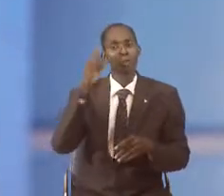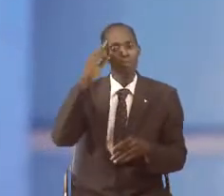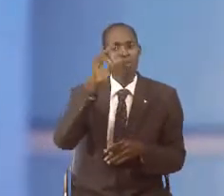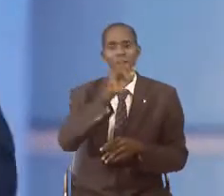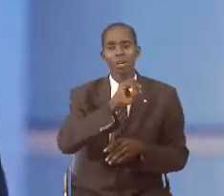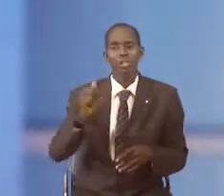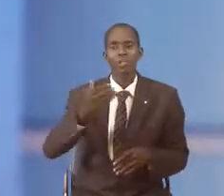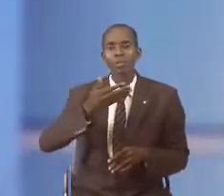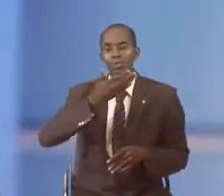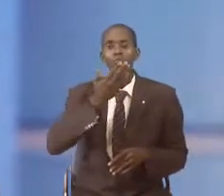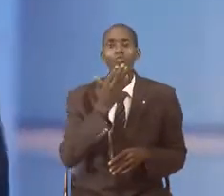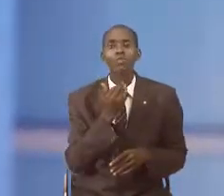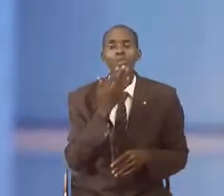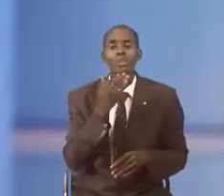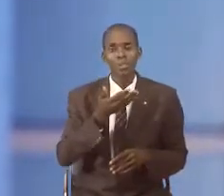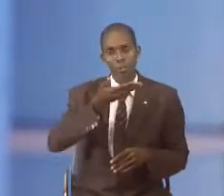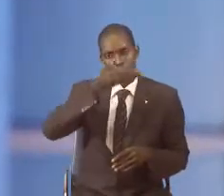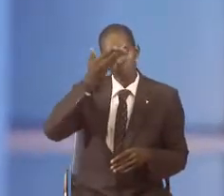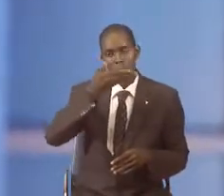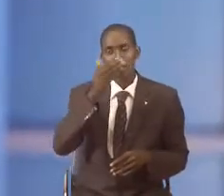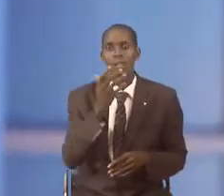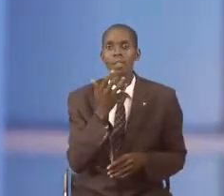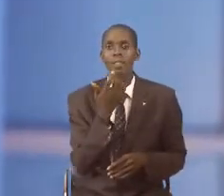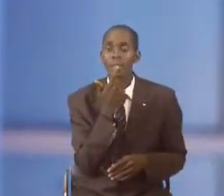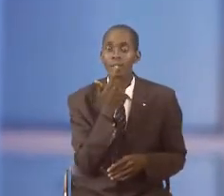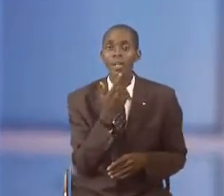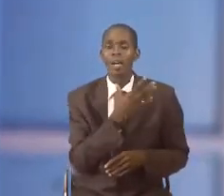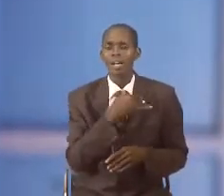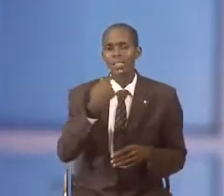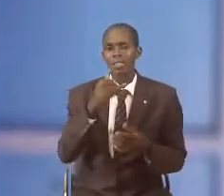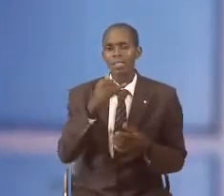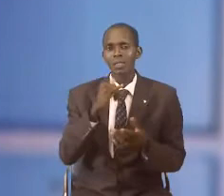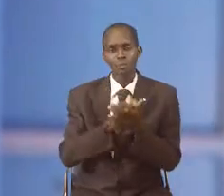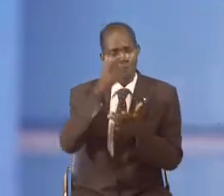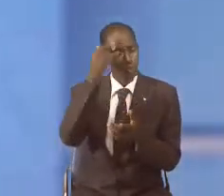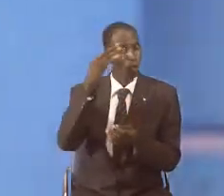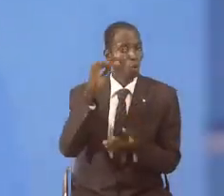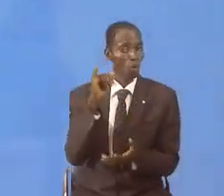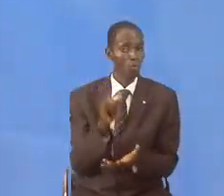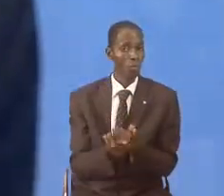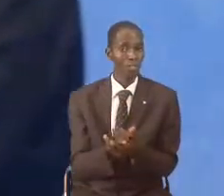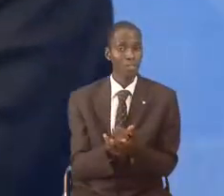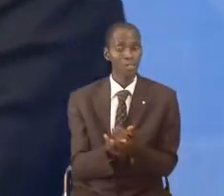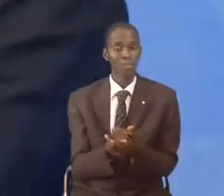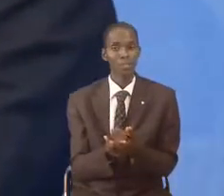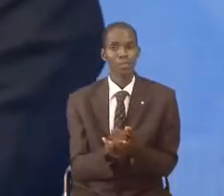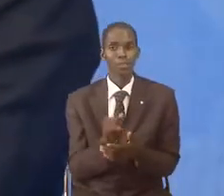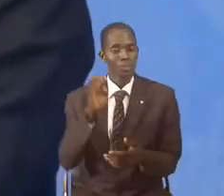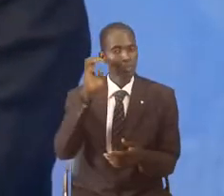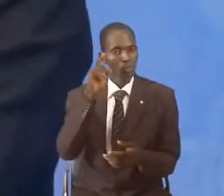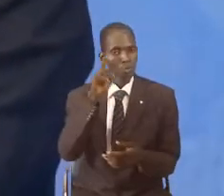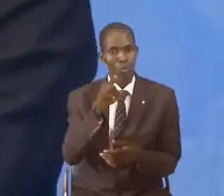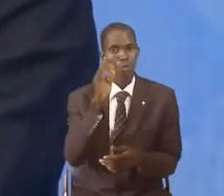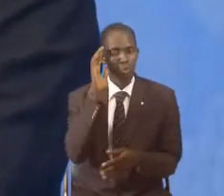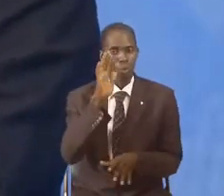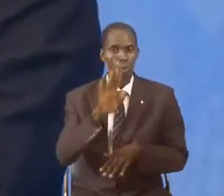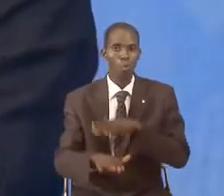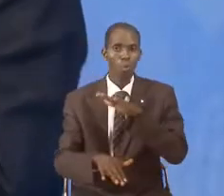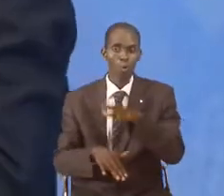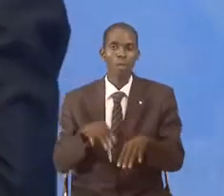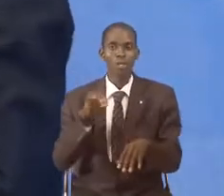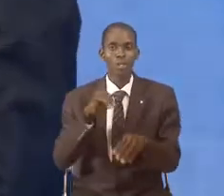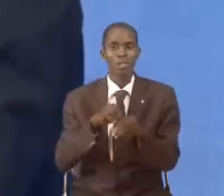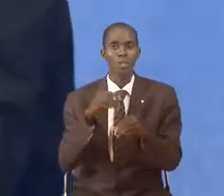a sacrifice to God for his sweet smelling savor. And now he says, because of what he has